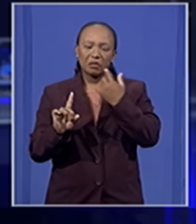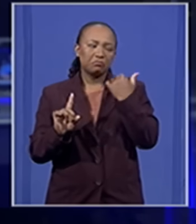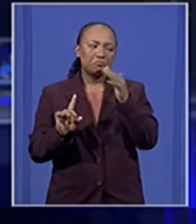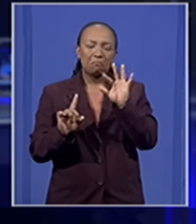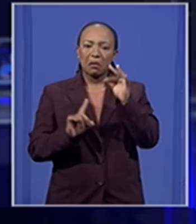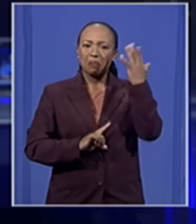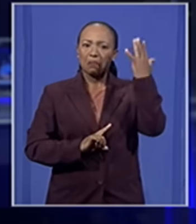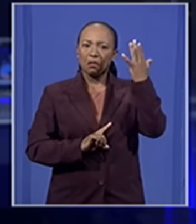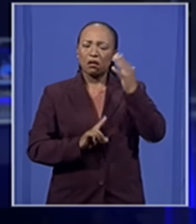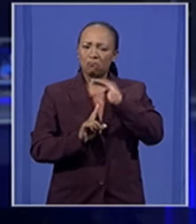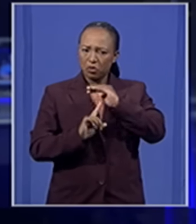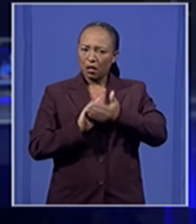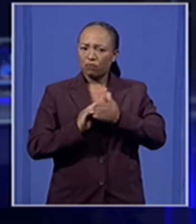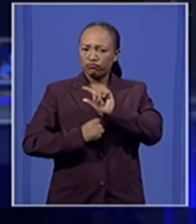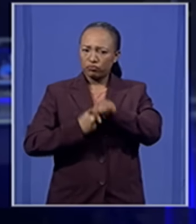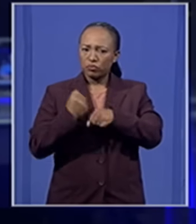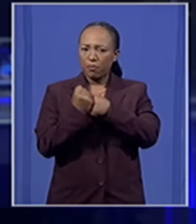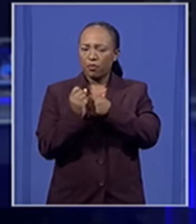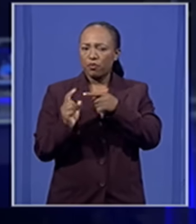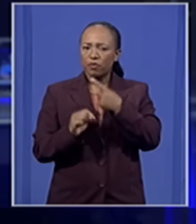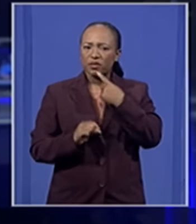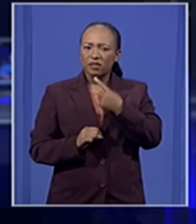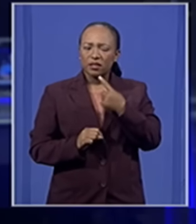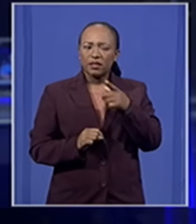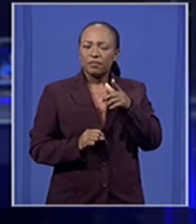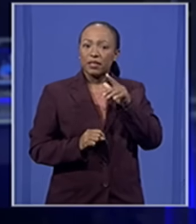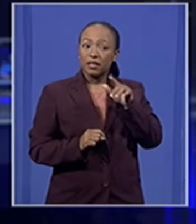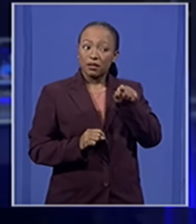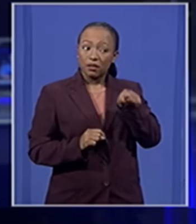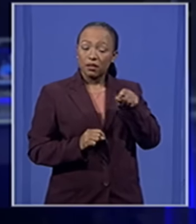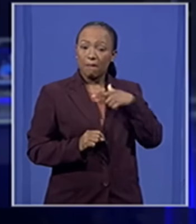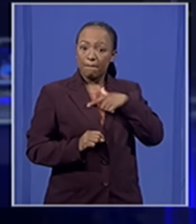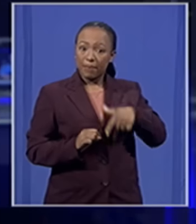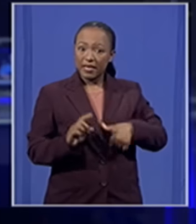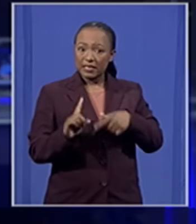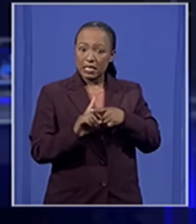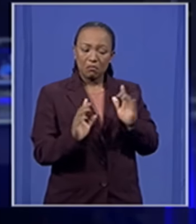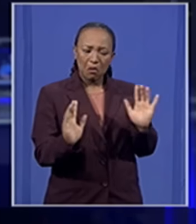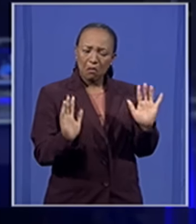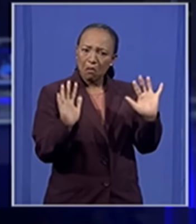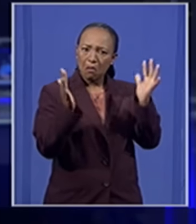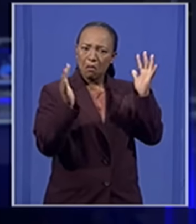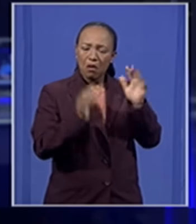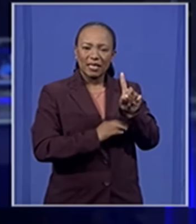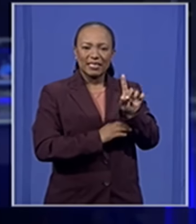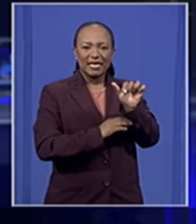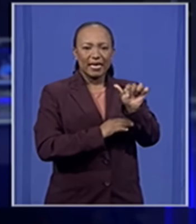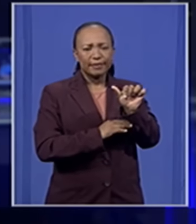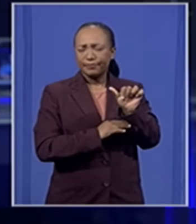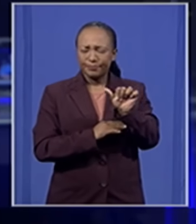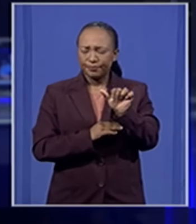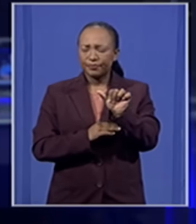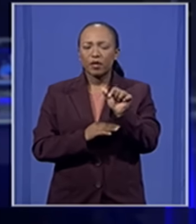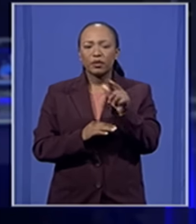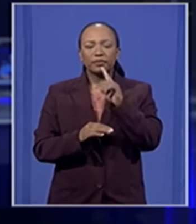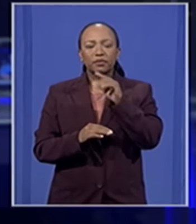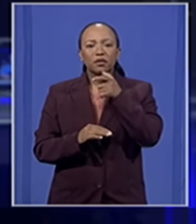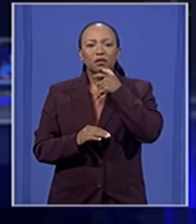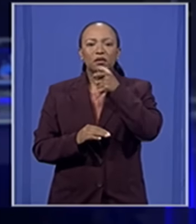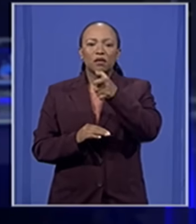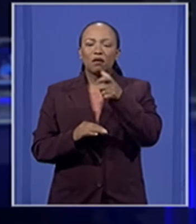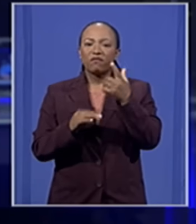Mantaha. Mbalula o re Ramaphosa o na sa thouletse DA empa o na bua ka tlaleho e mohlahlobi e moholo wa dibuka tsa ditjhelete a